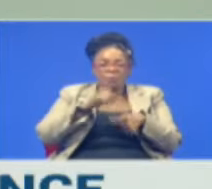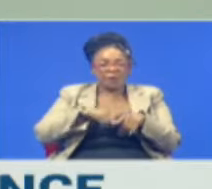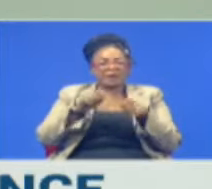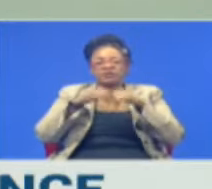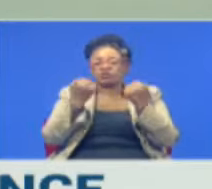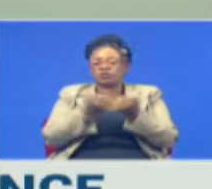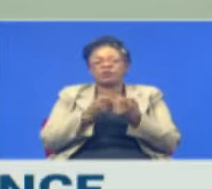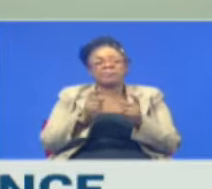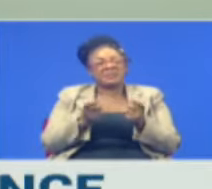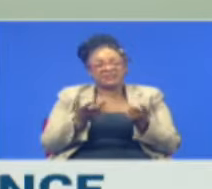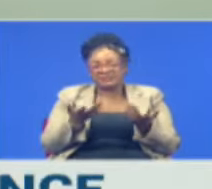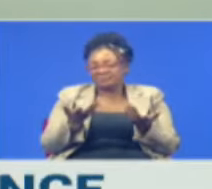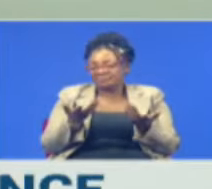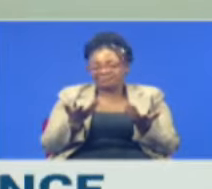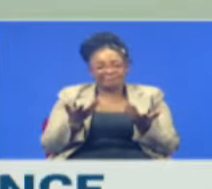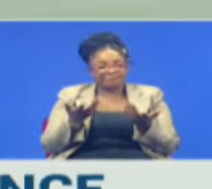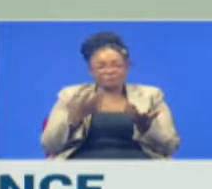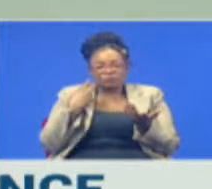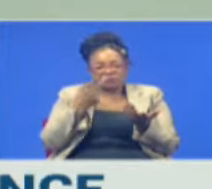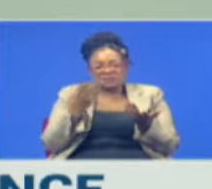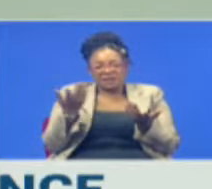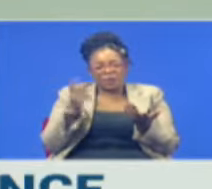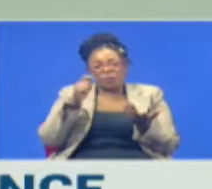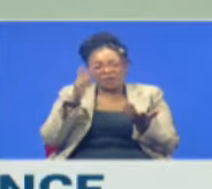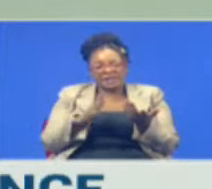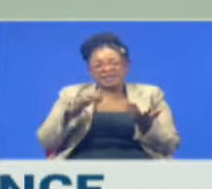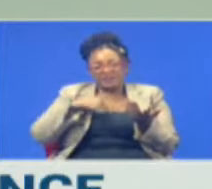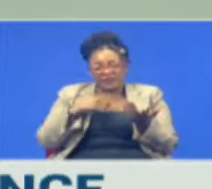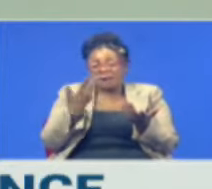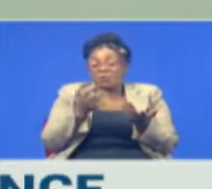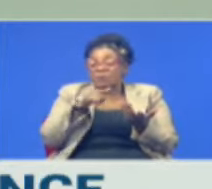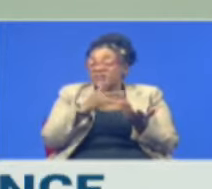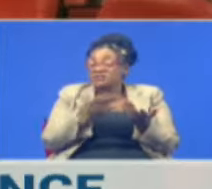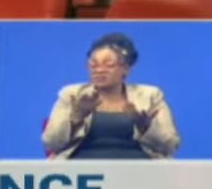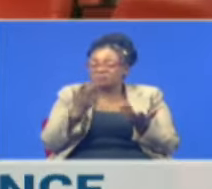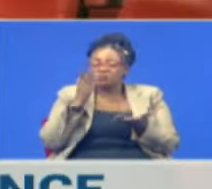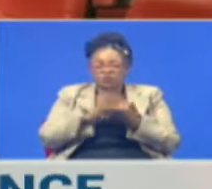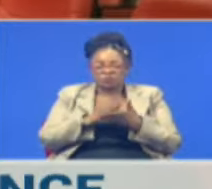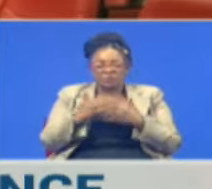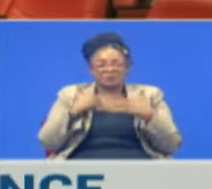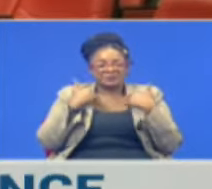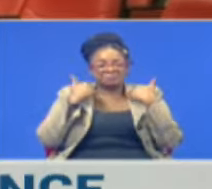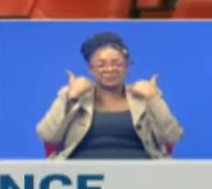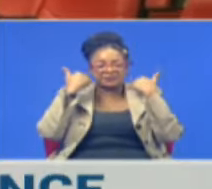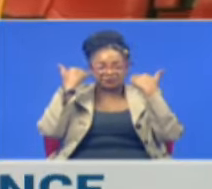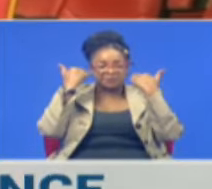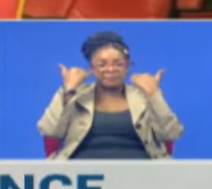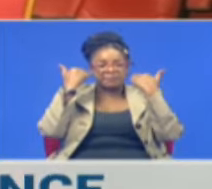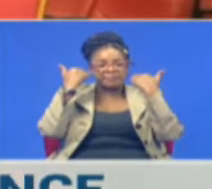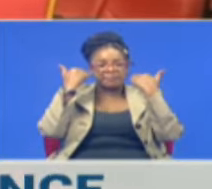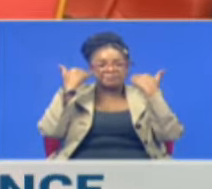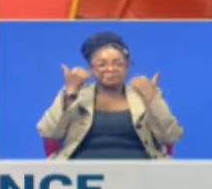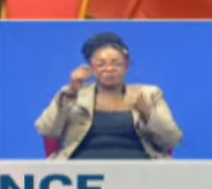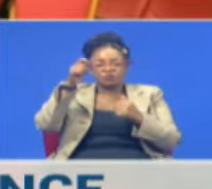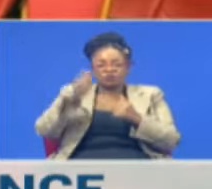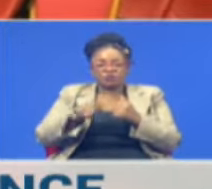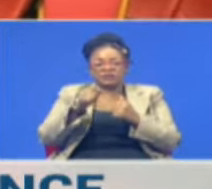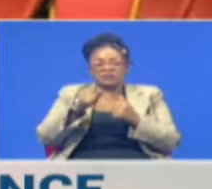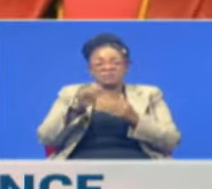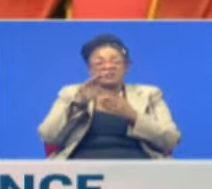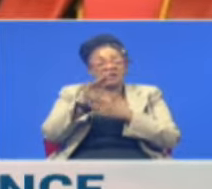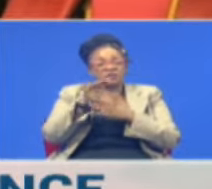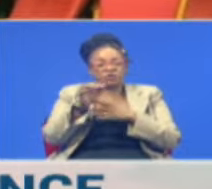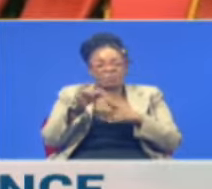media and you see how Kenyans really feel about this thing, it is depressing. The judiciary is being asked to prioritize